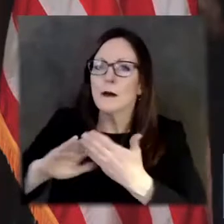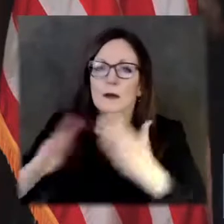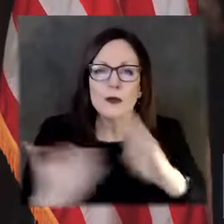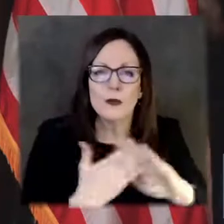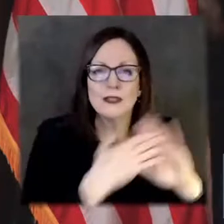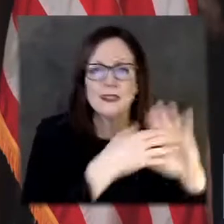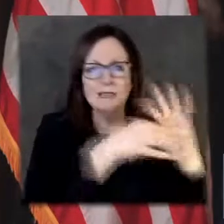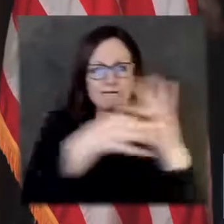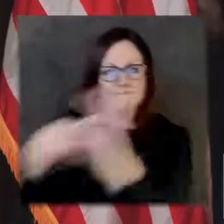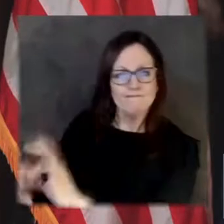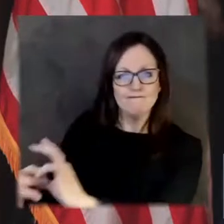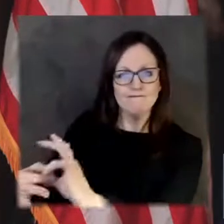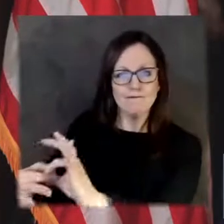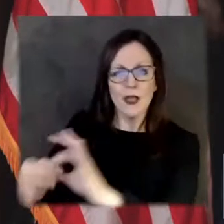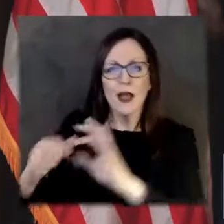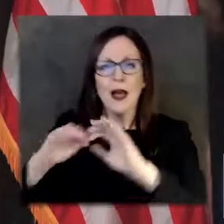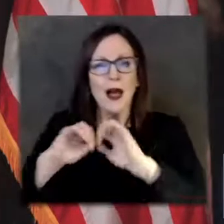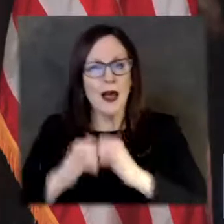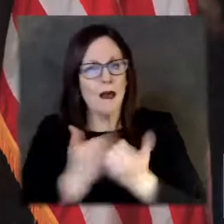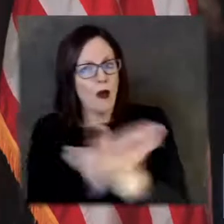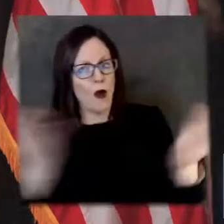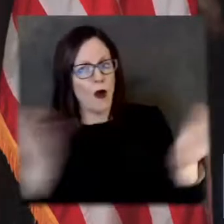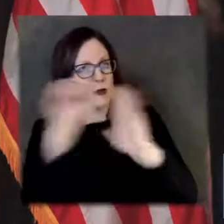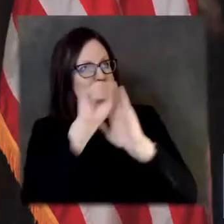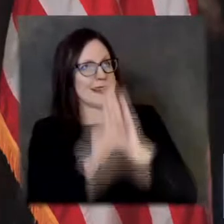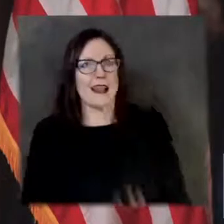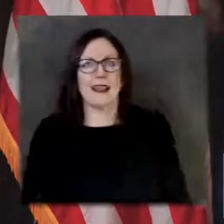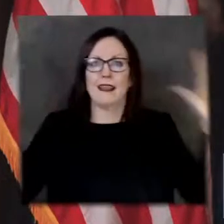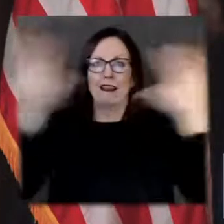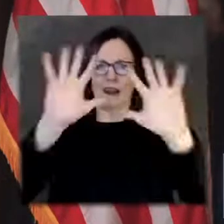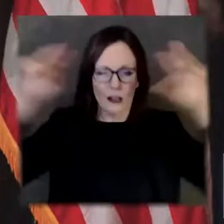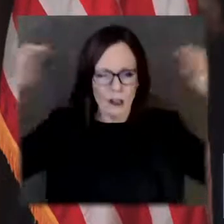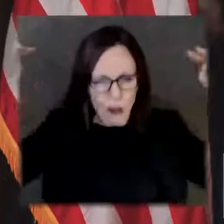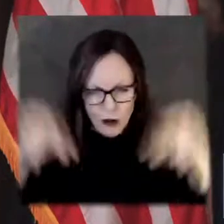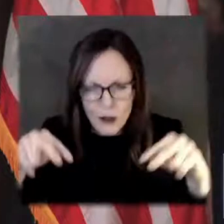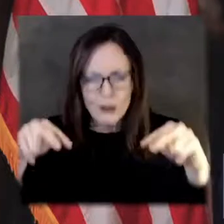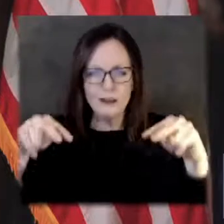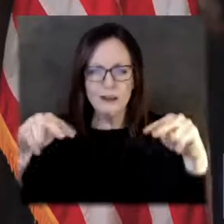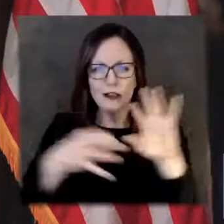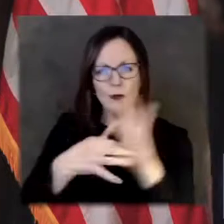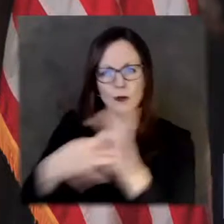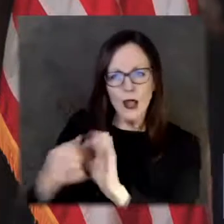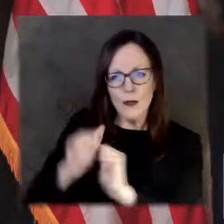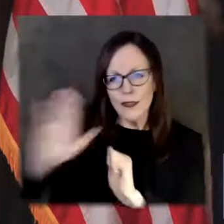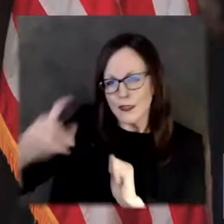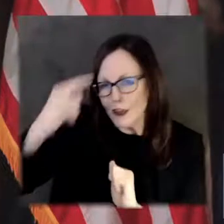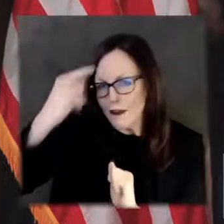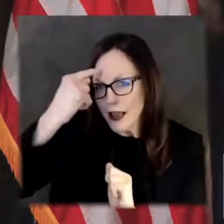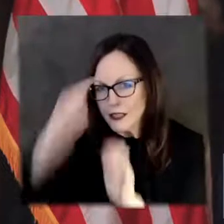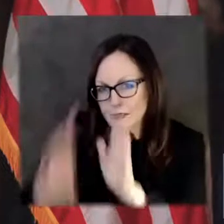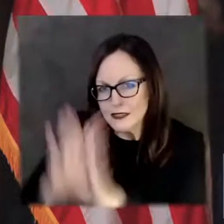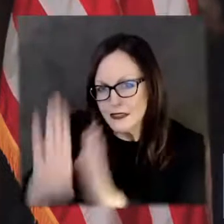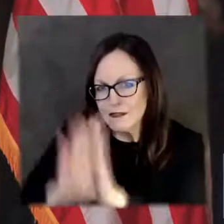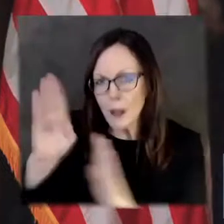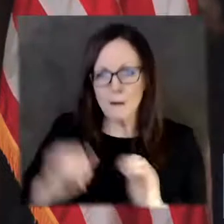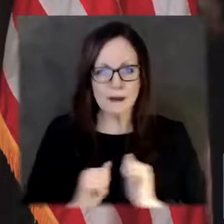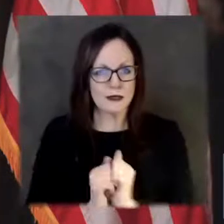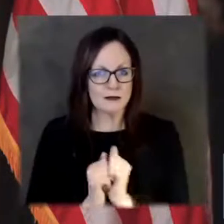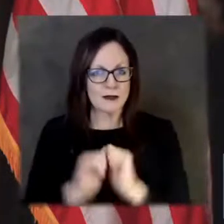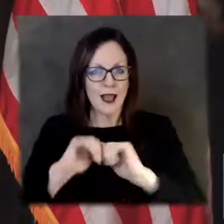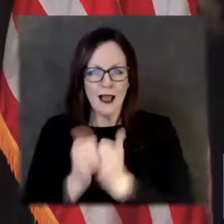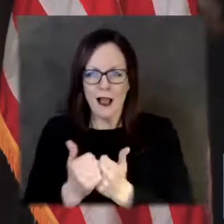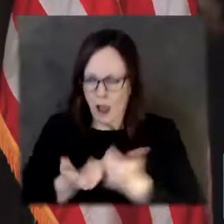agencies have the training they need to help our kids be successful, from understanding adolescent brain development to